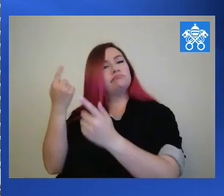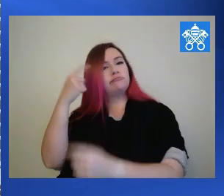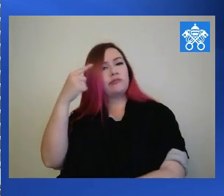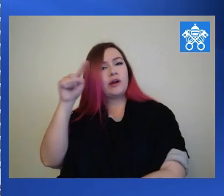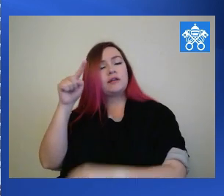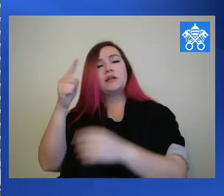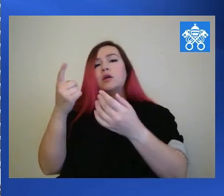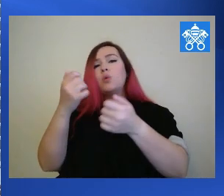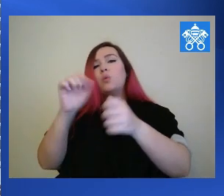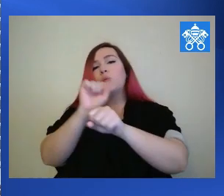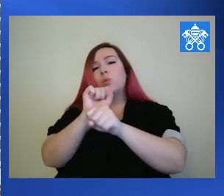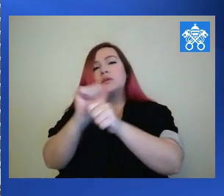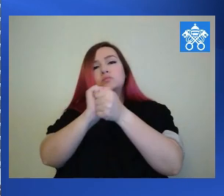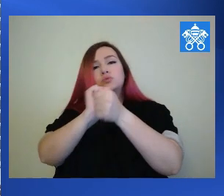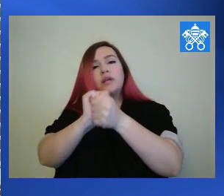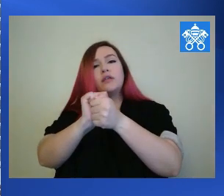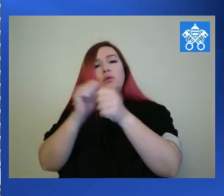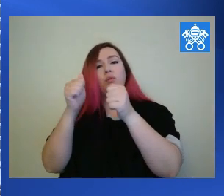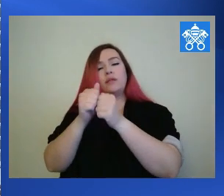we work together with creation.